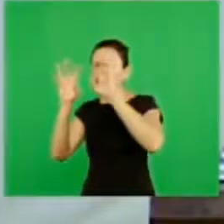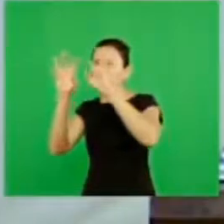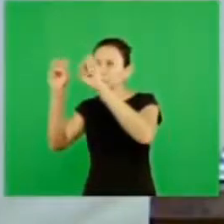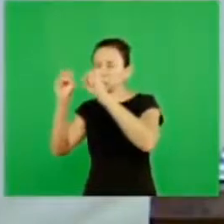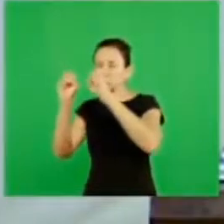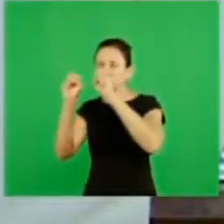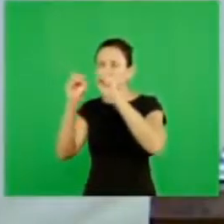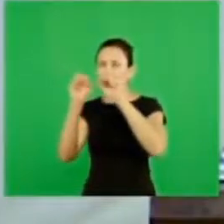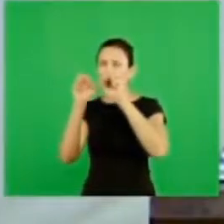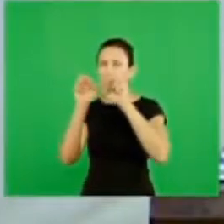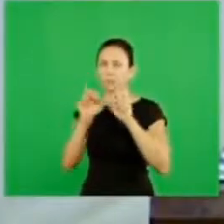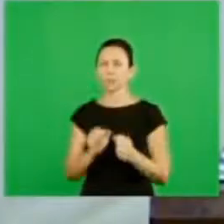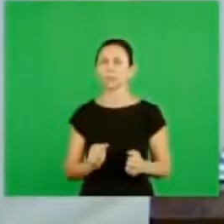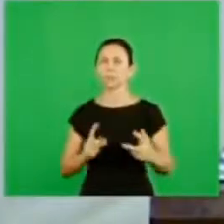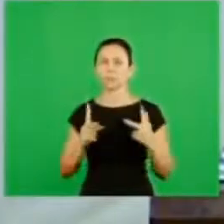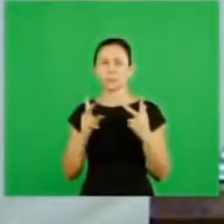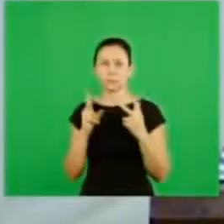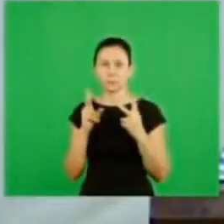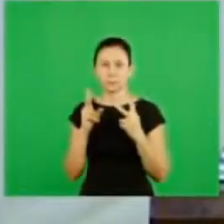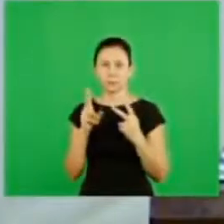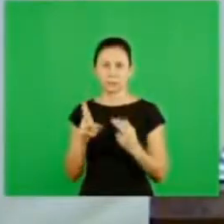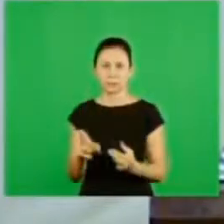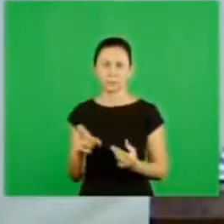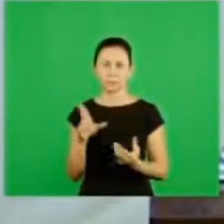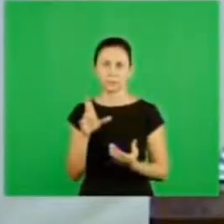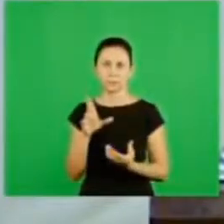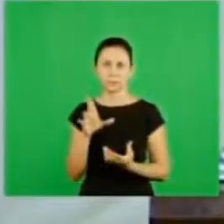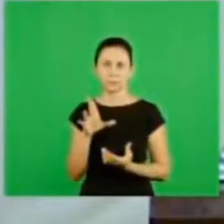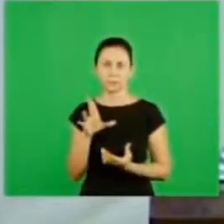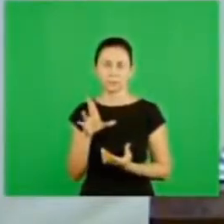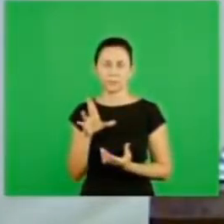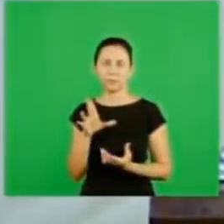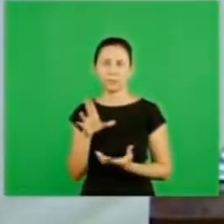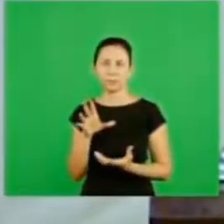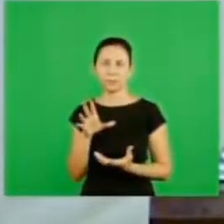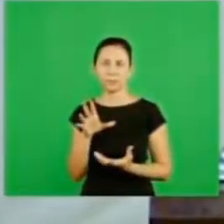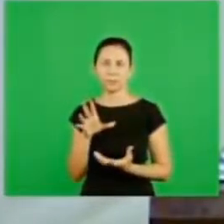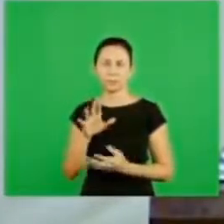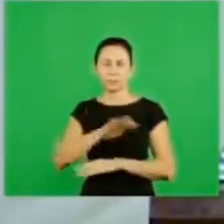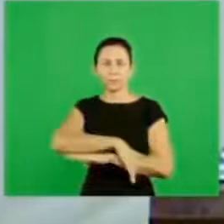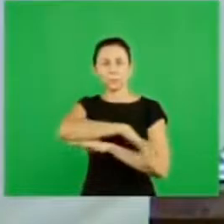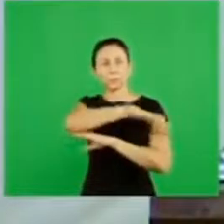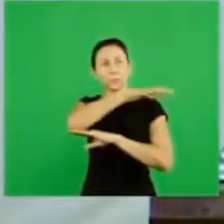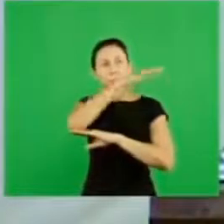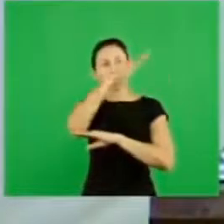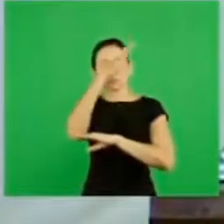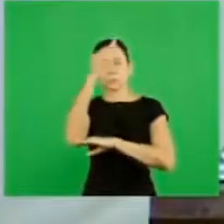day of clouds and thick darkness